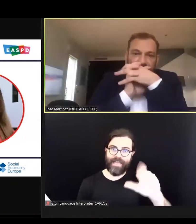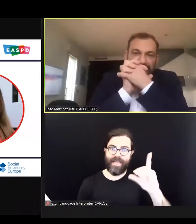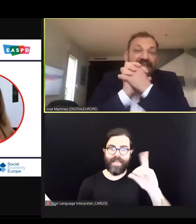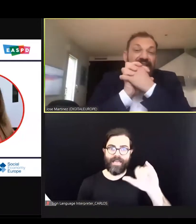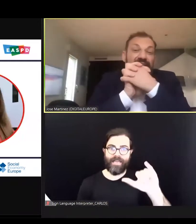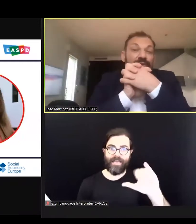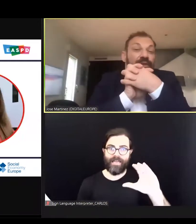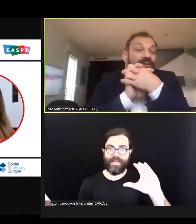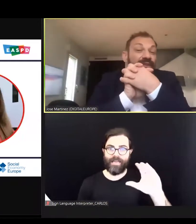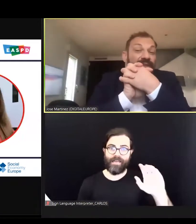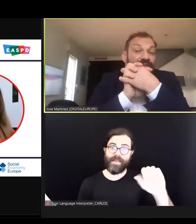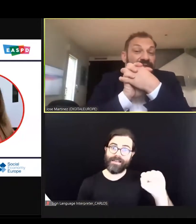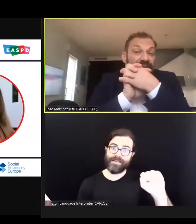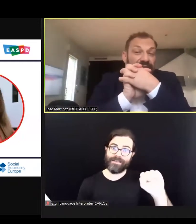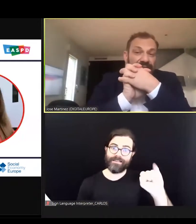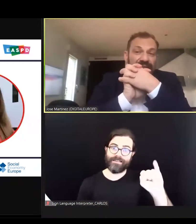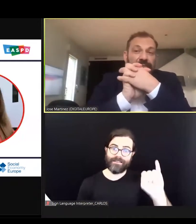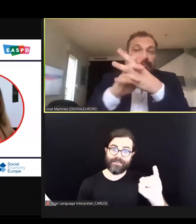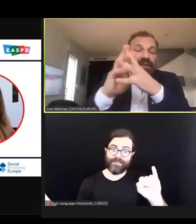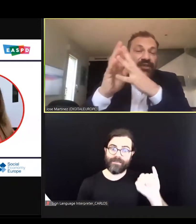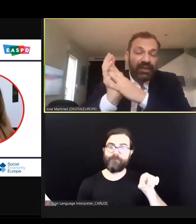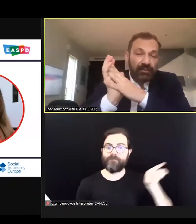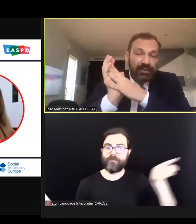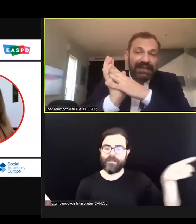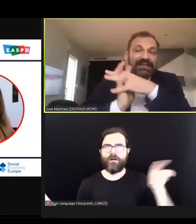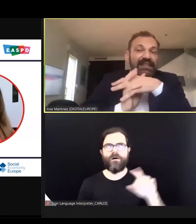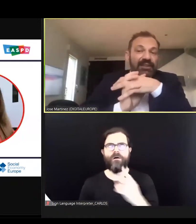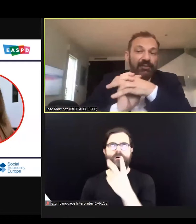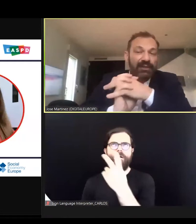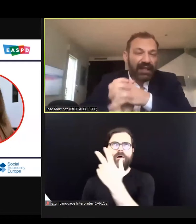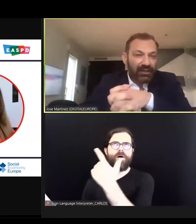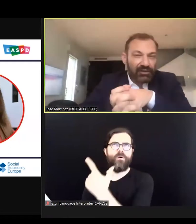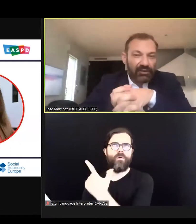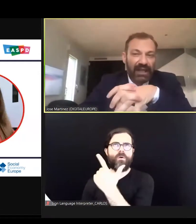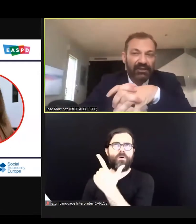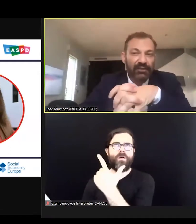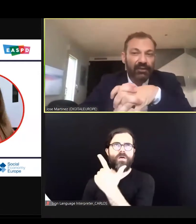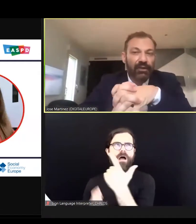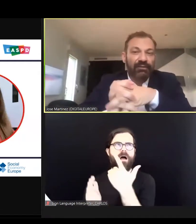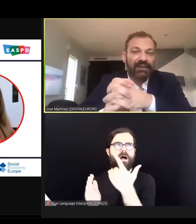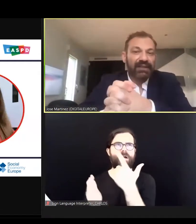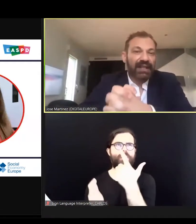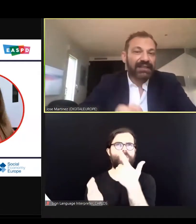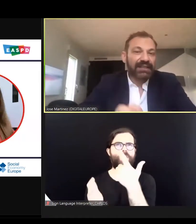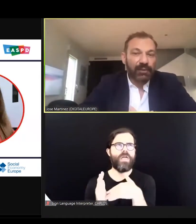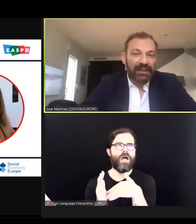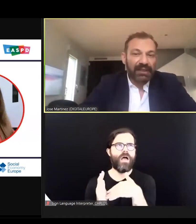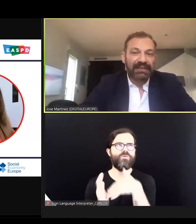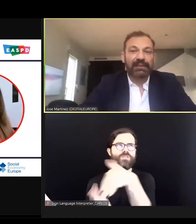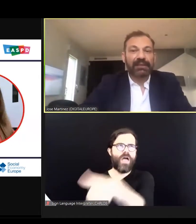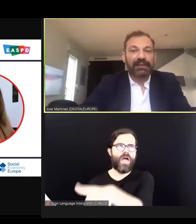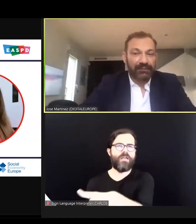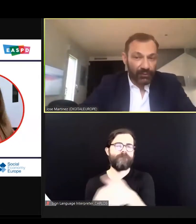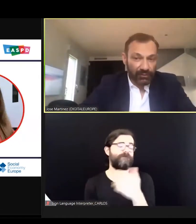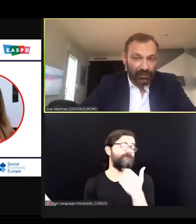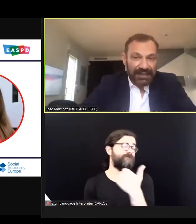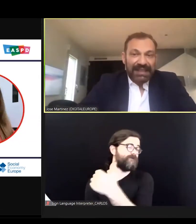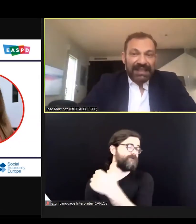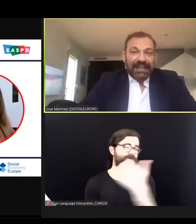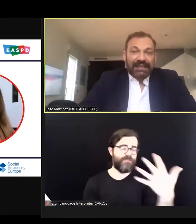Loredana, since 2015, is membership, internal communication, and youth officer at the European Disability